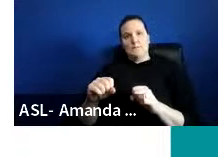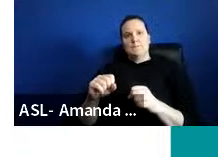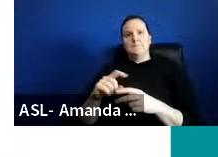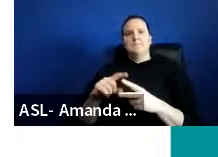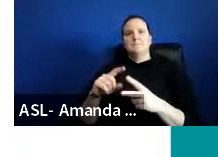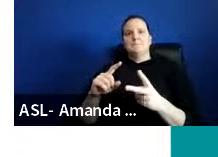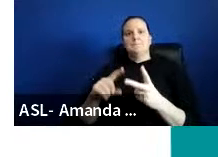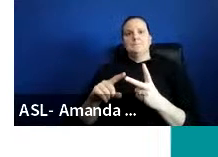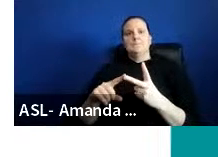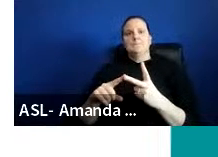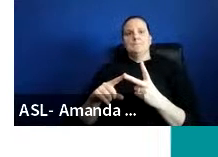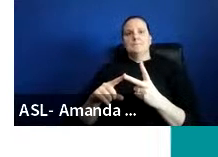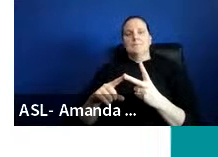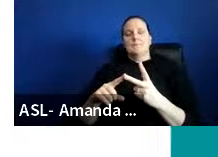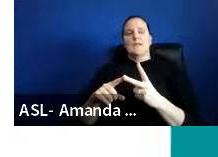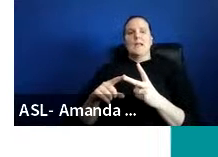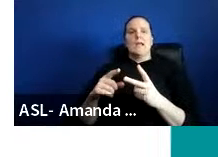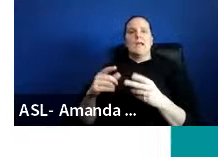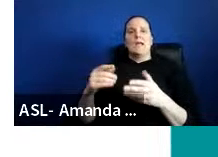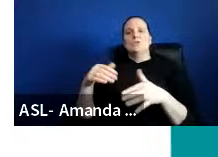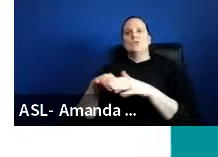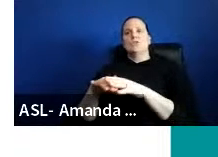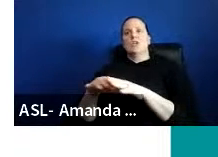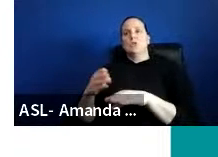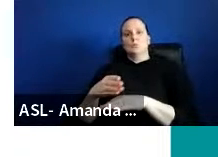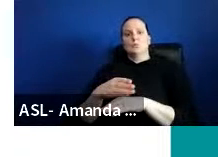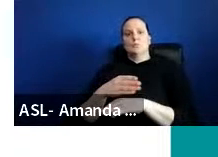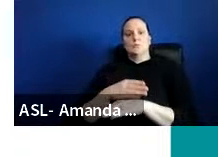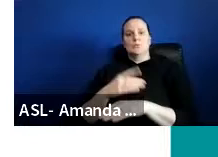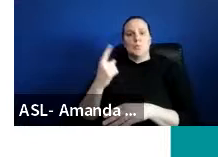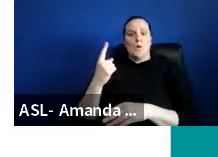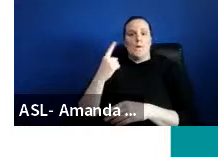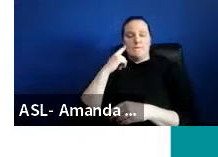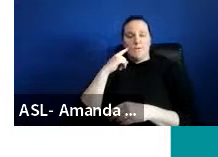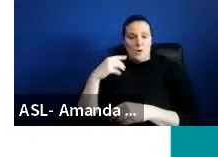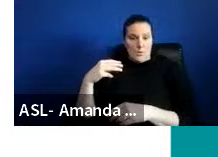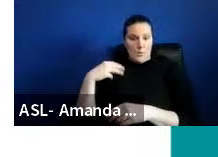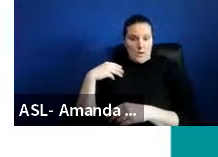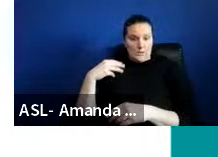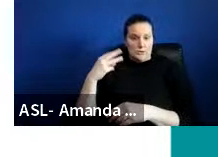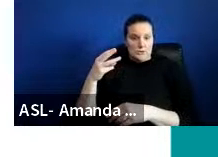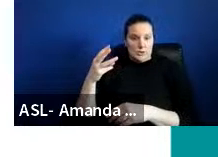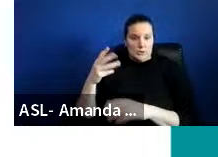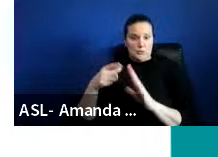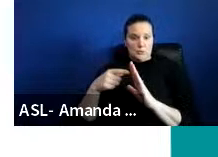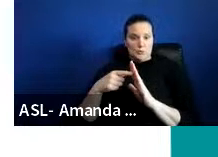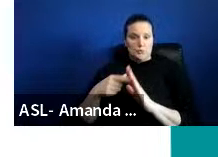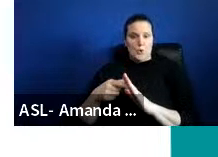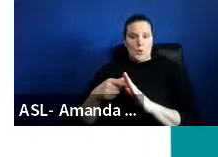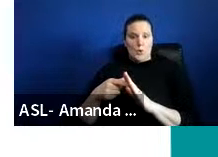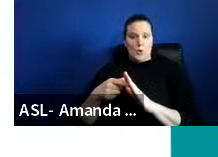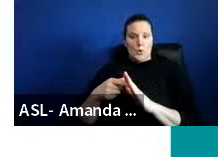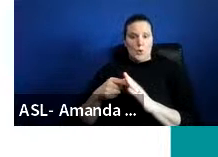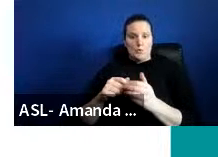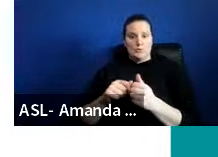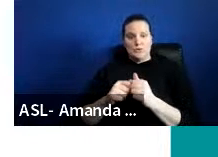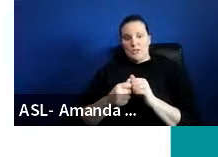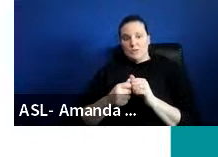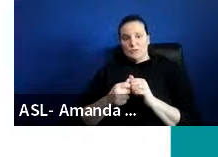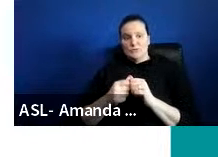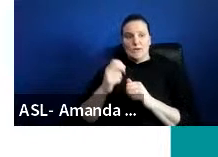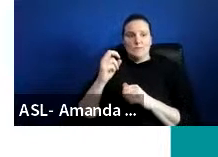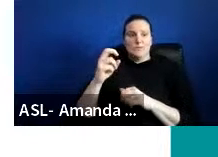the interchange improvements. And we have one for Washington showing the interchanges and transportation system